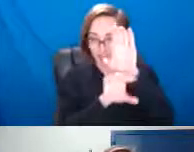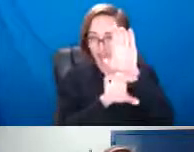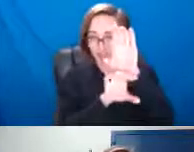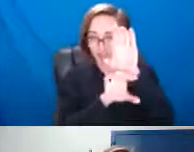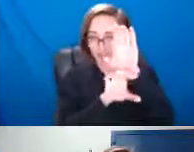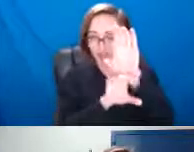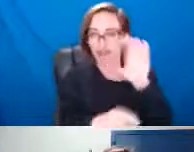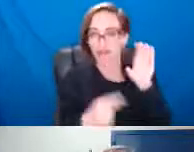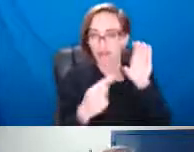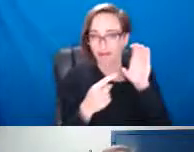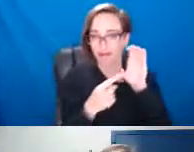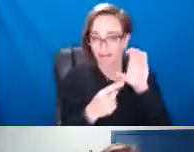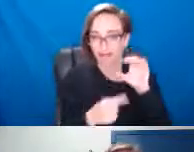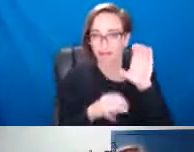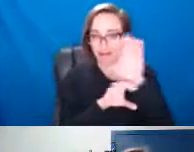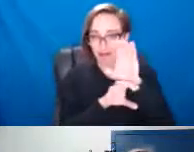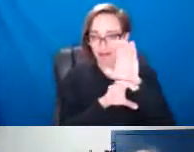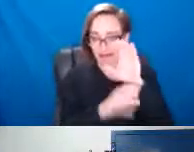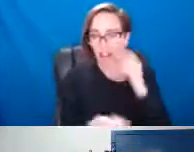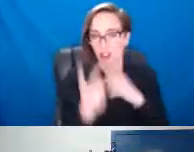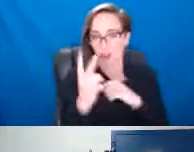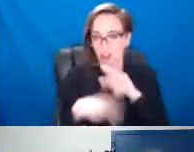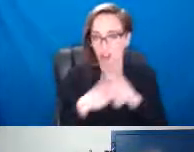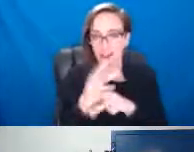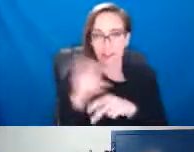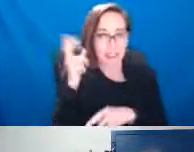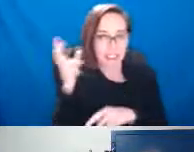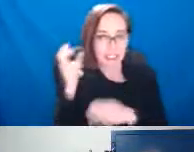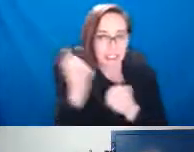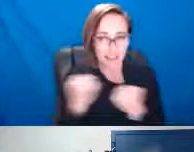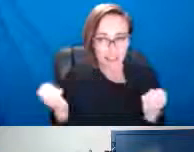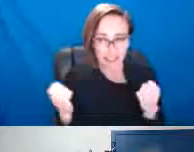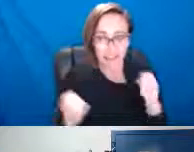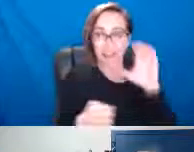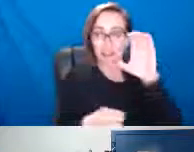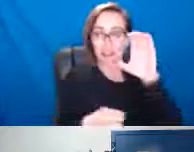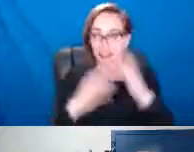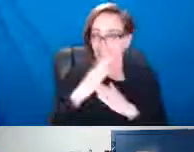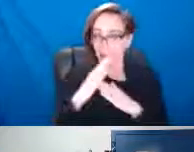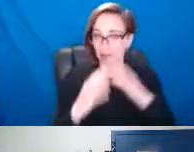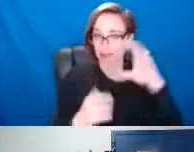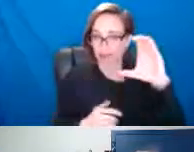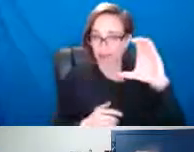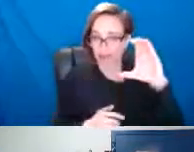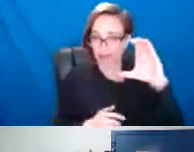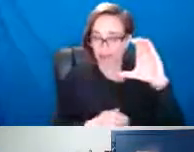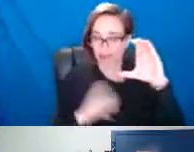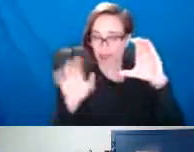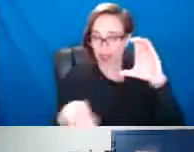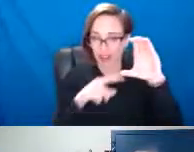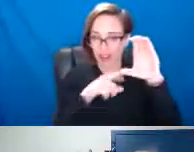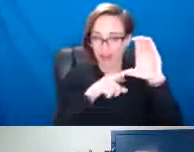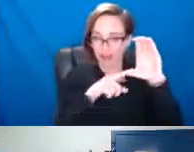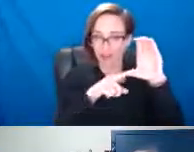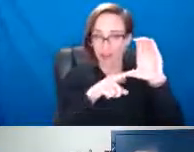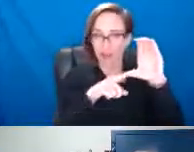types of listening devices. On the top, the listening device that you see up there